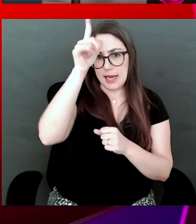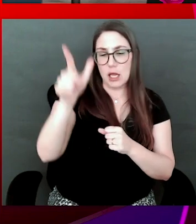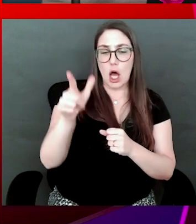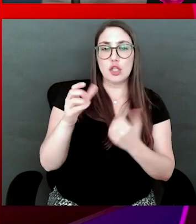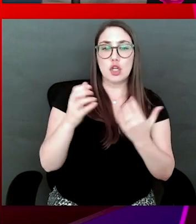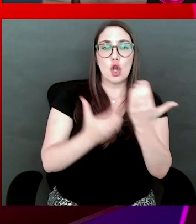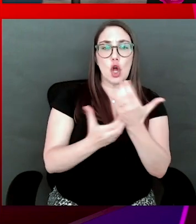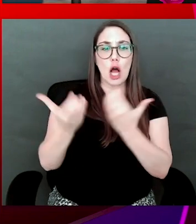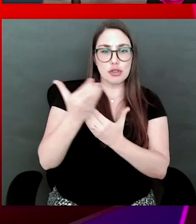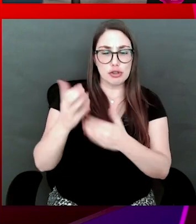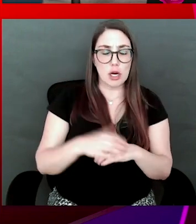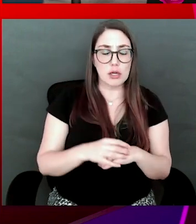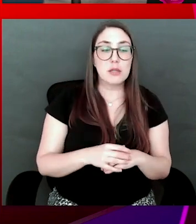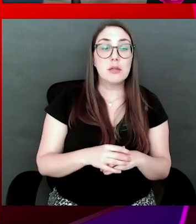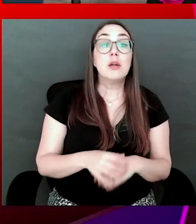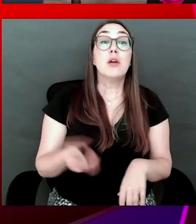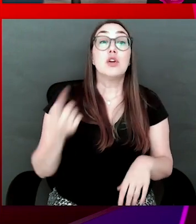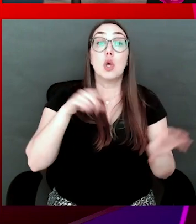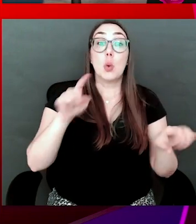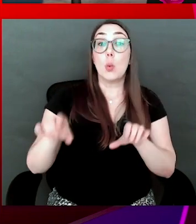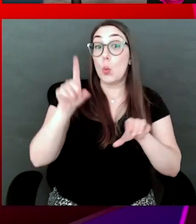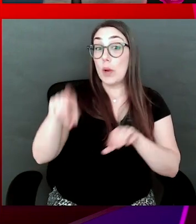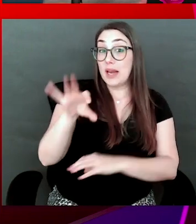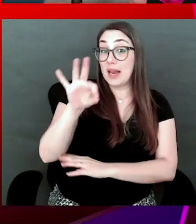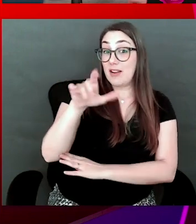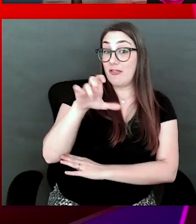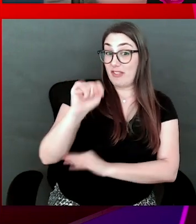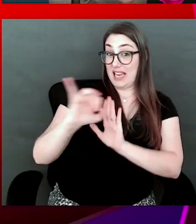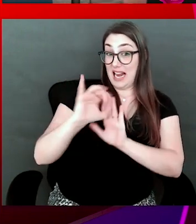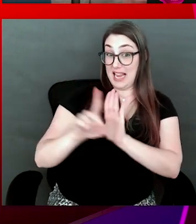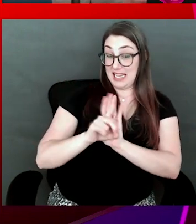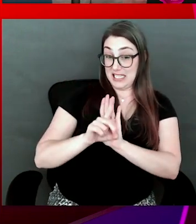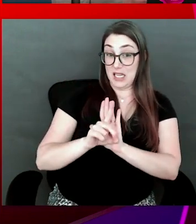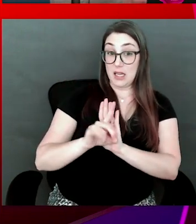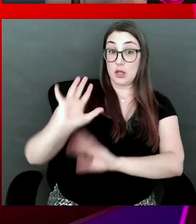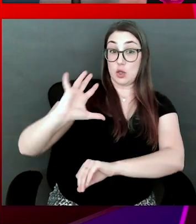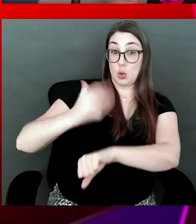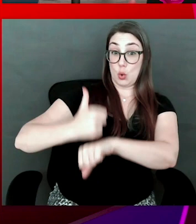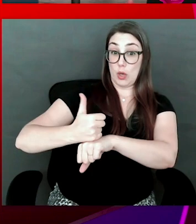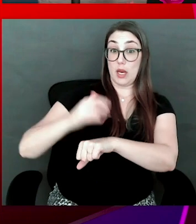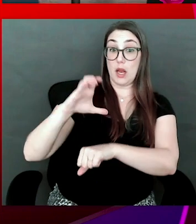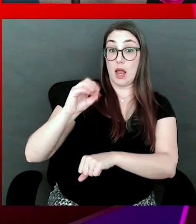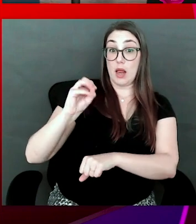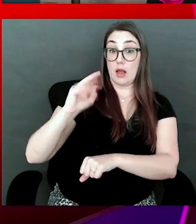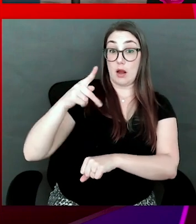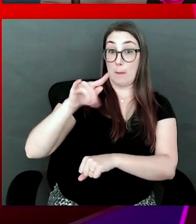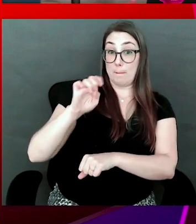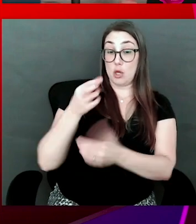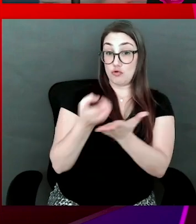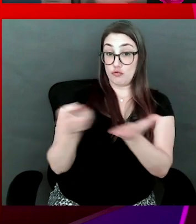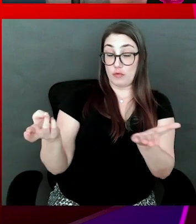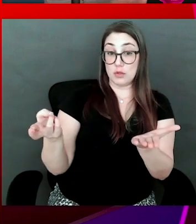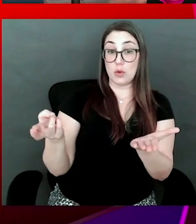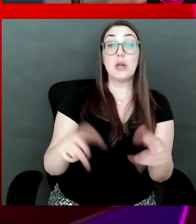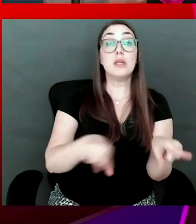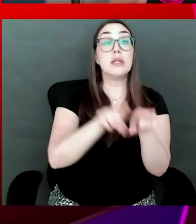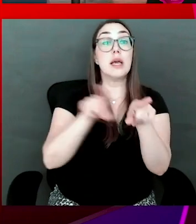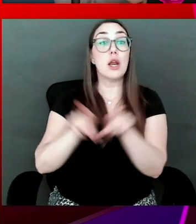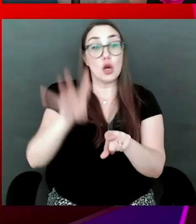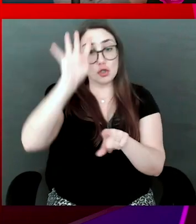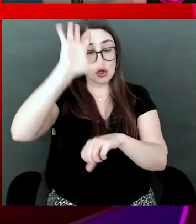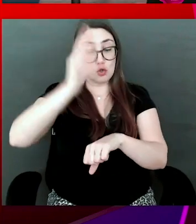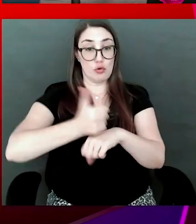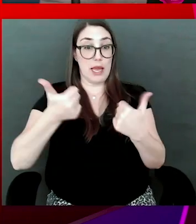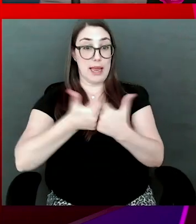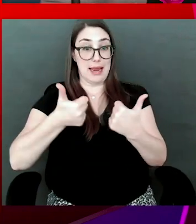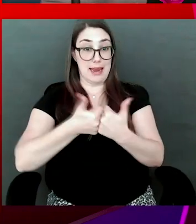So what we need is the fleet ID. So we need this for to create a compute resource on the fleet, and also to create game server